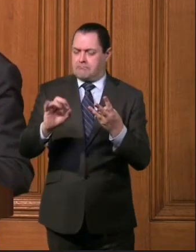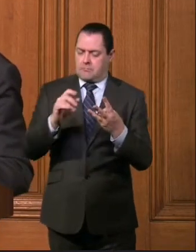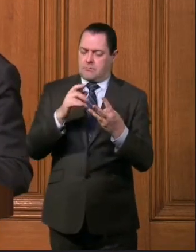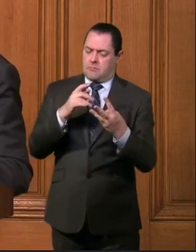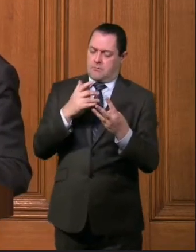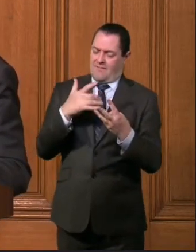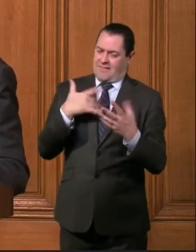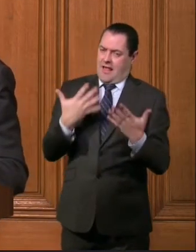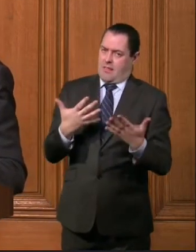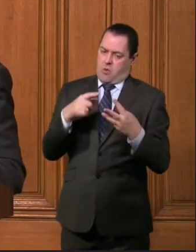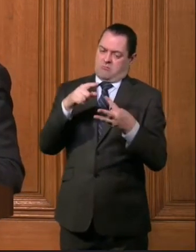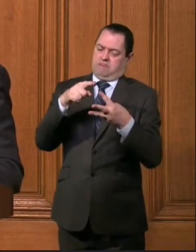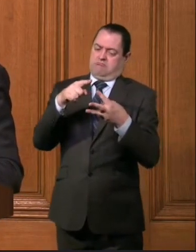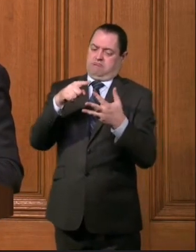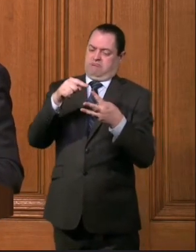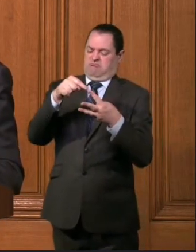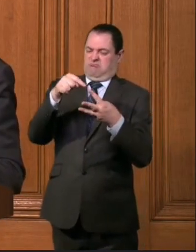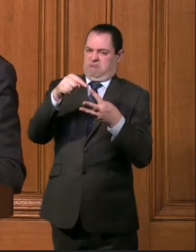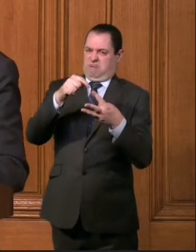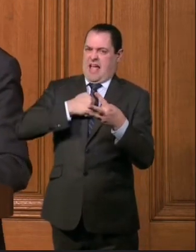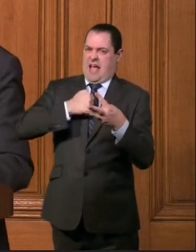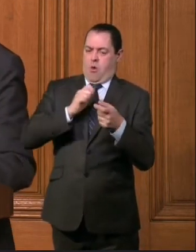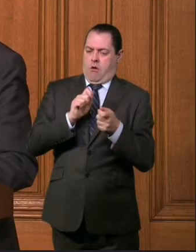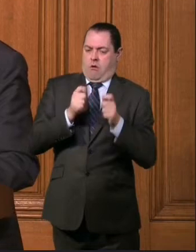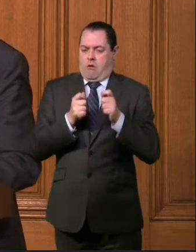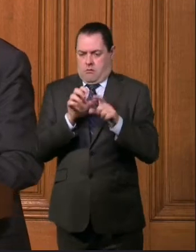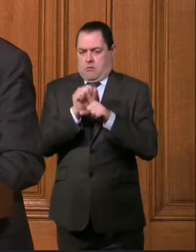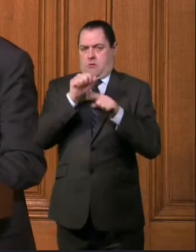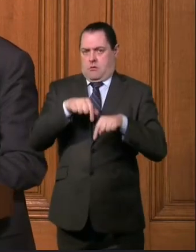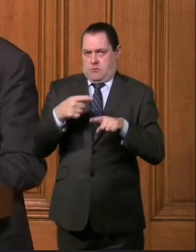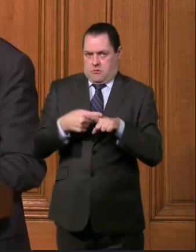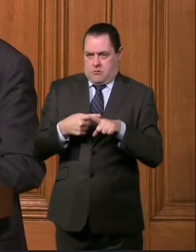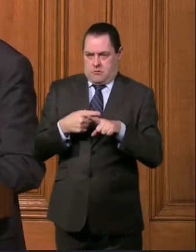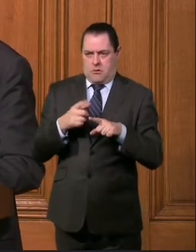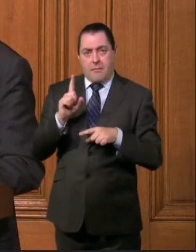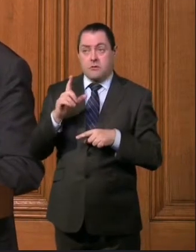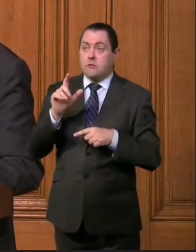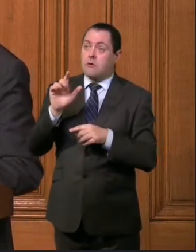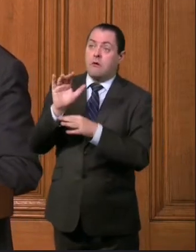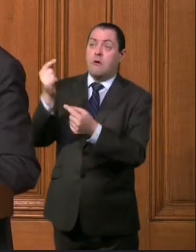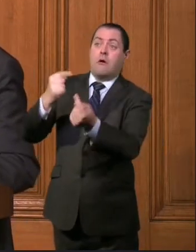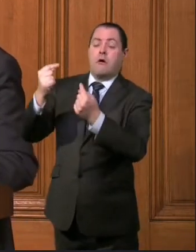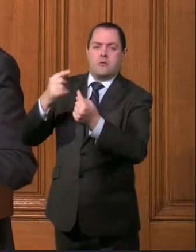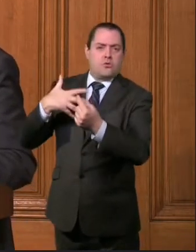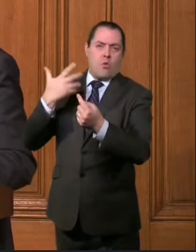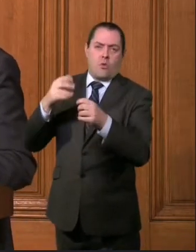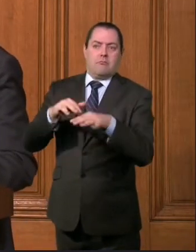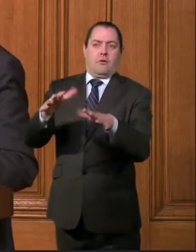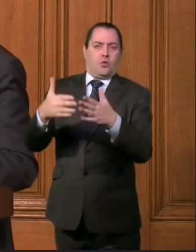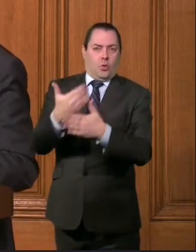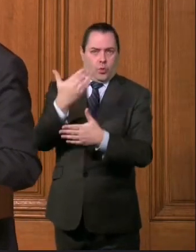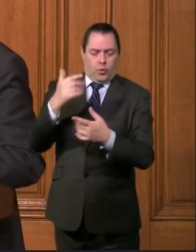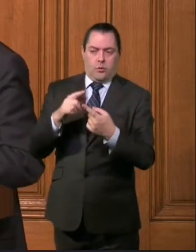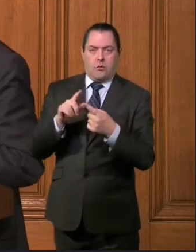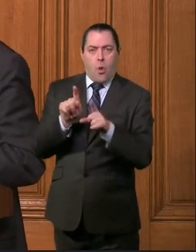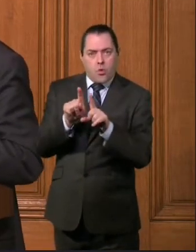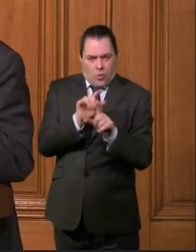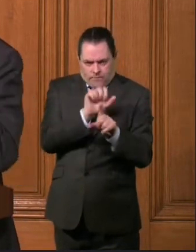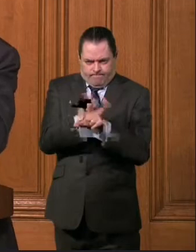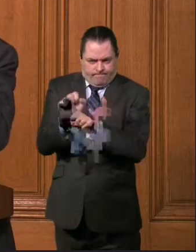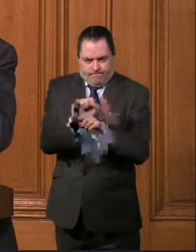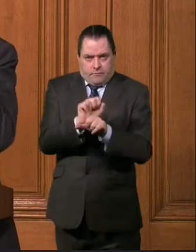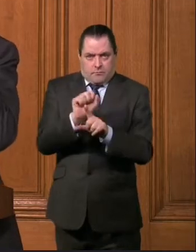that we restrict the entrance of more variants, and that we identify and contact trace those that are here. And Chris, whether you want